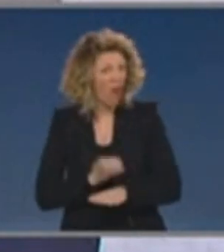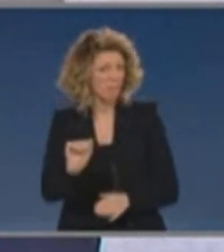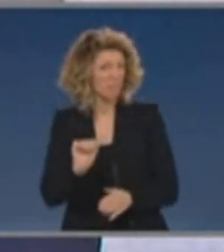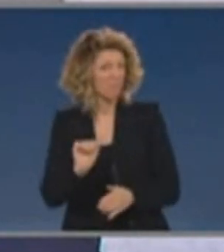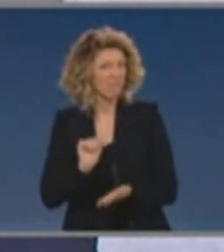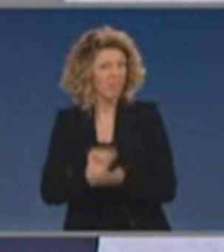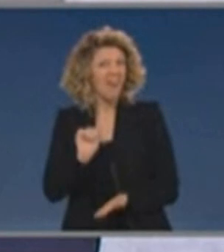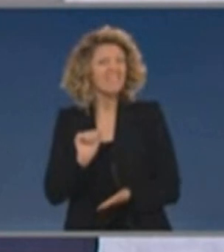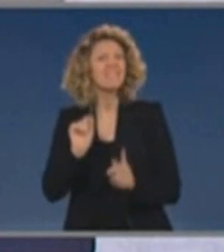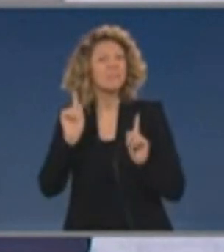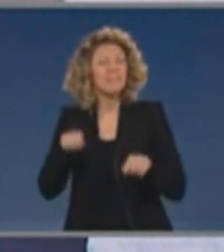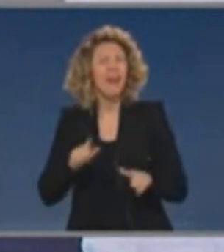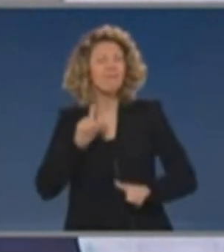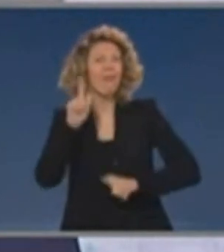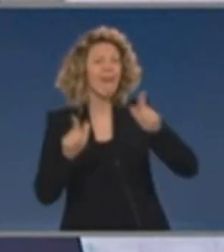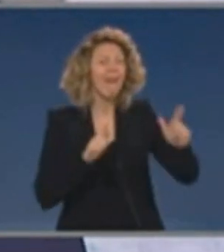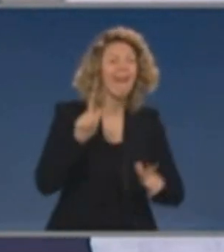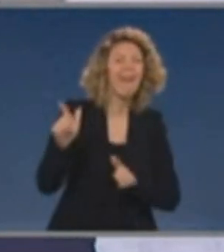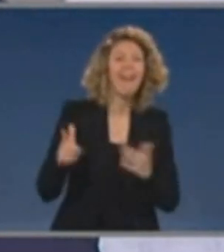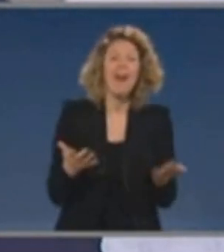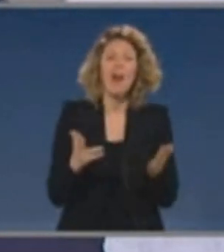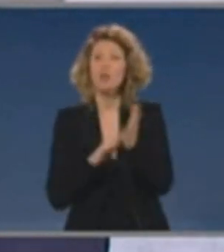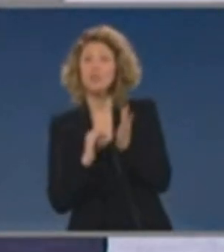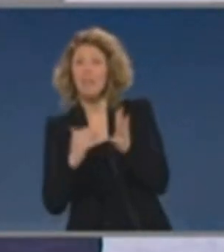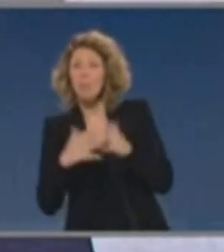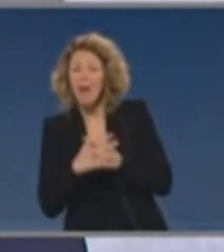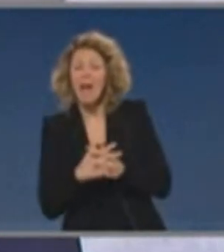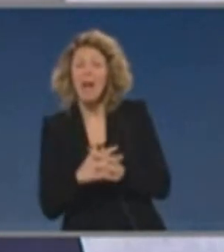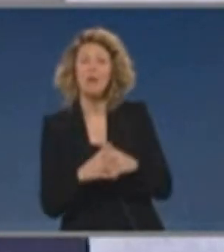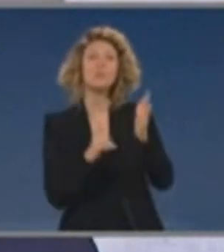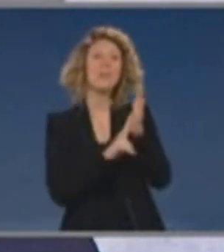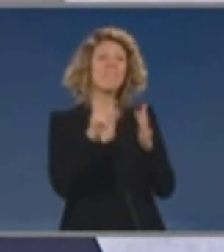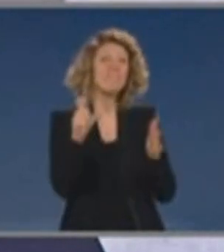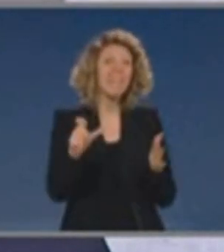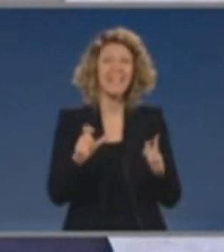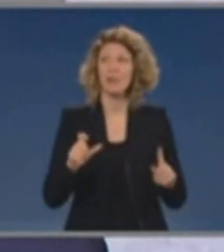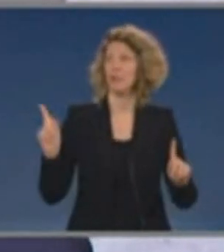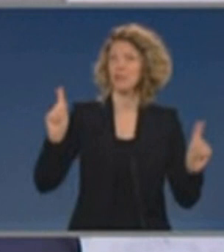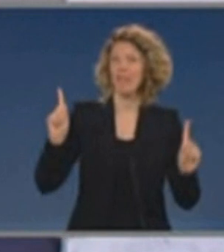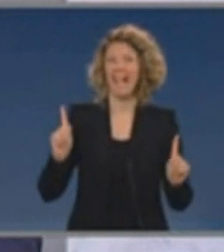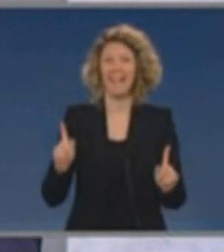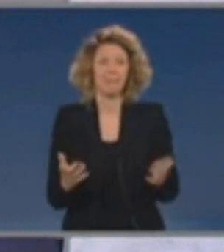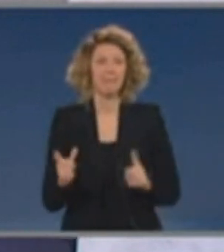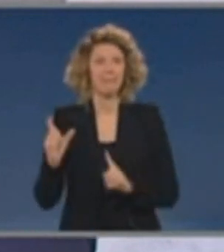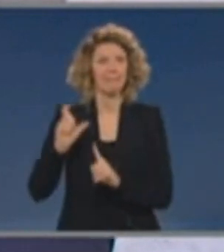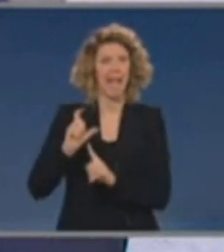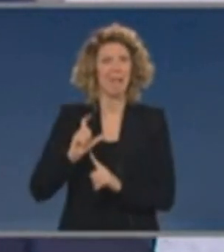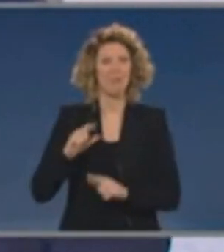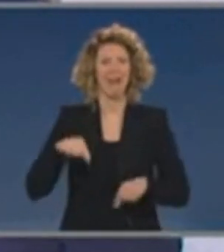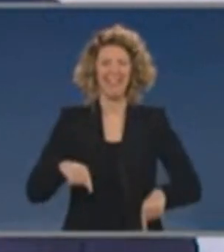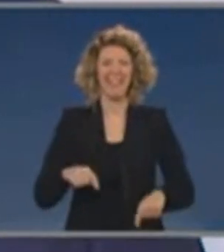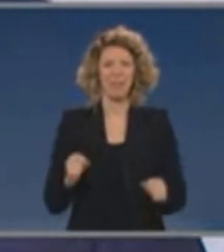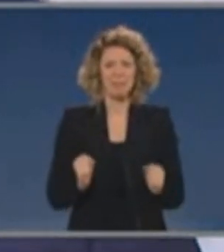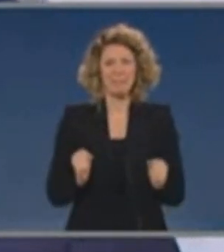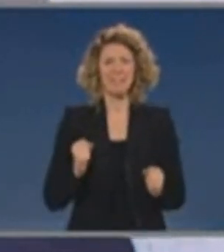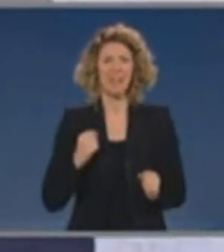and for people in New South Wales and Victoria, and I've got to say on a day like that, the ACT, I'm sure